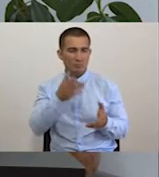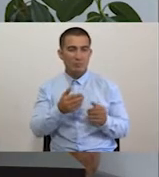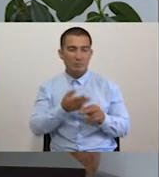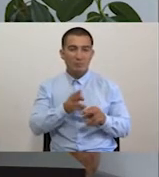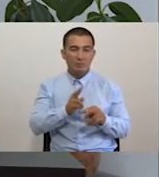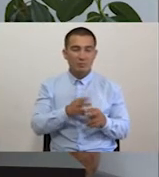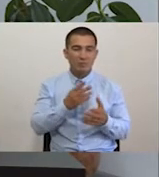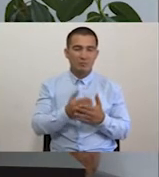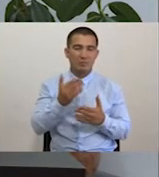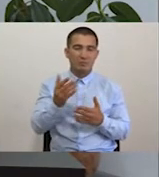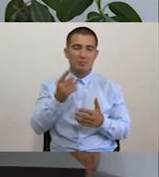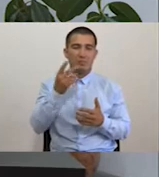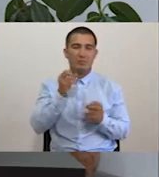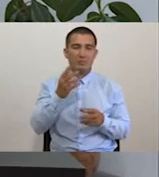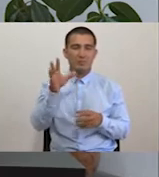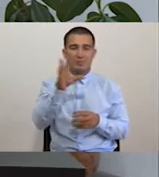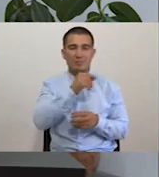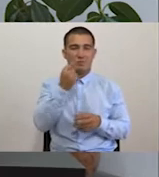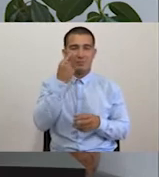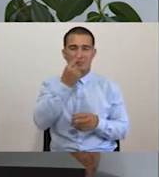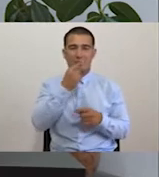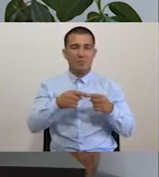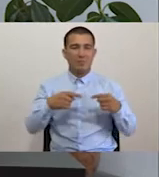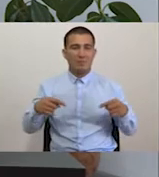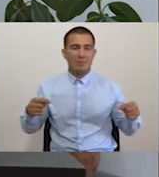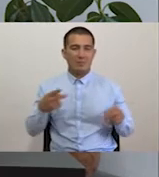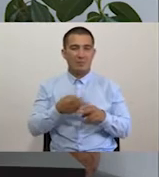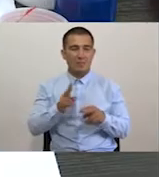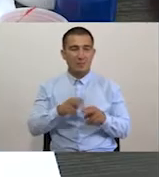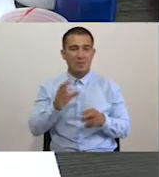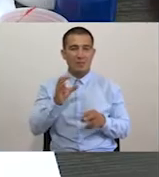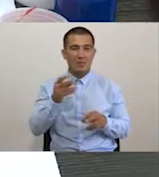rangni olib tushuvchi soyasiga beramiz.